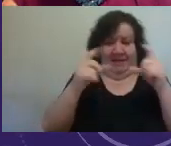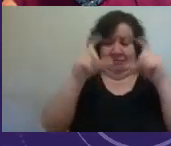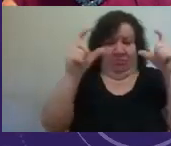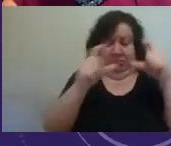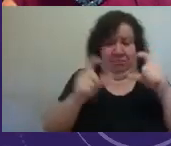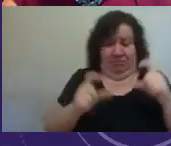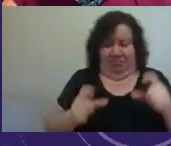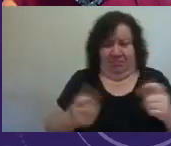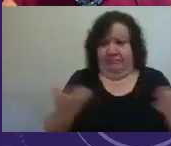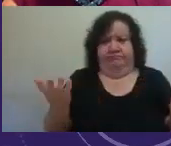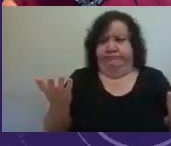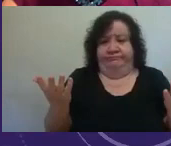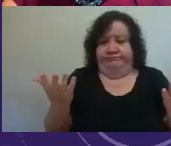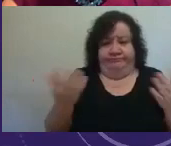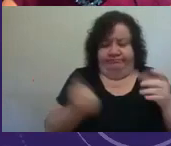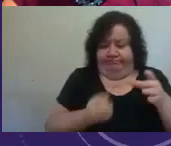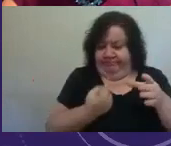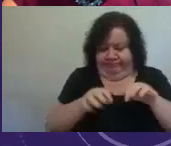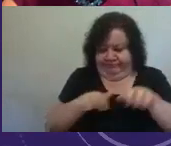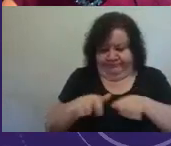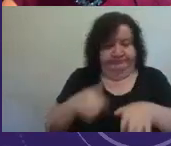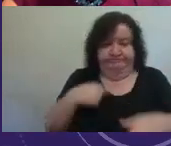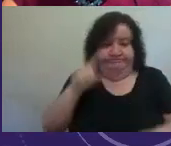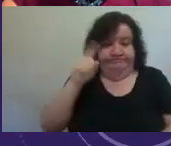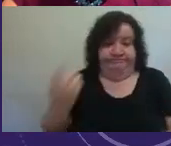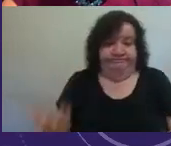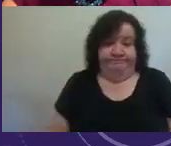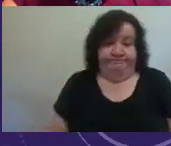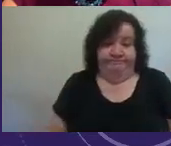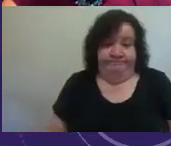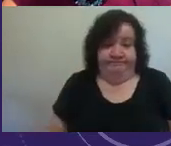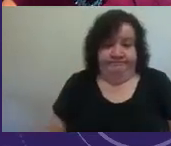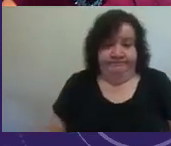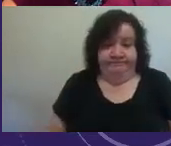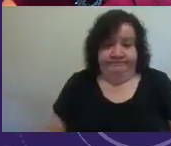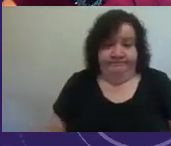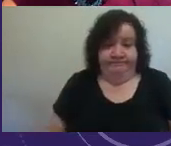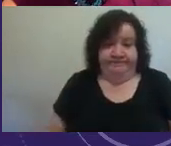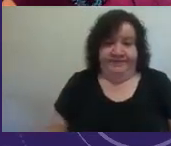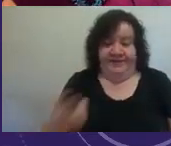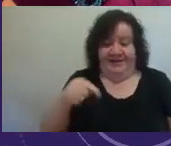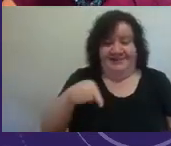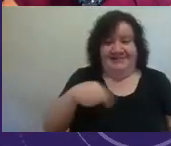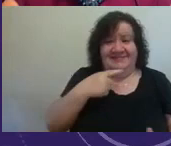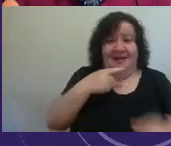the woman who received this text message said she never did call her friend because she never got all the way to the end of that